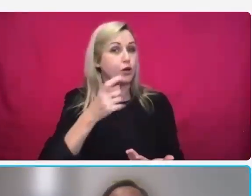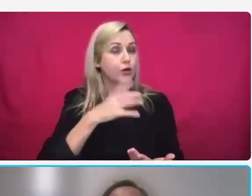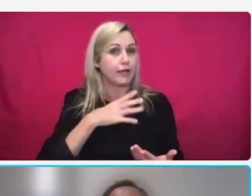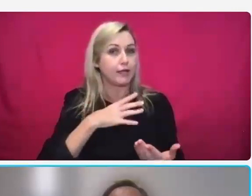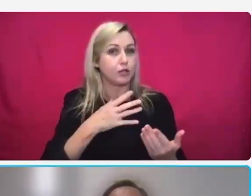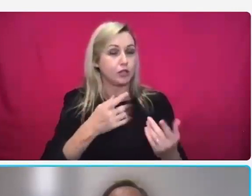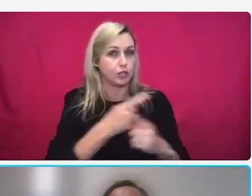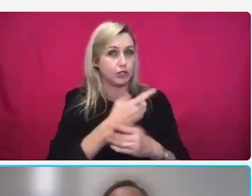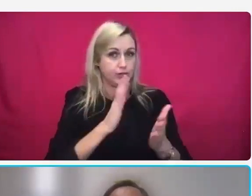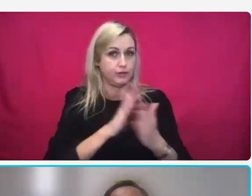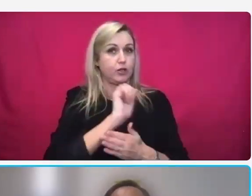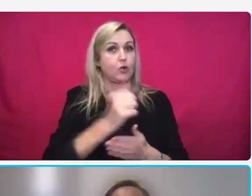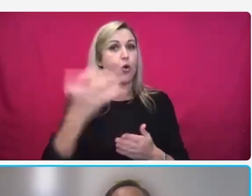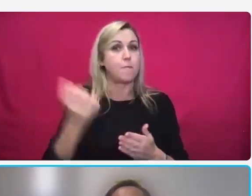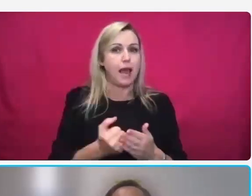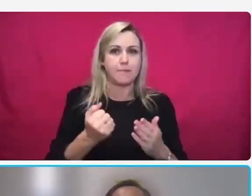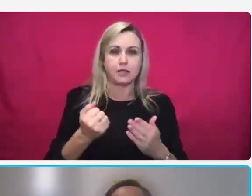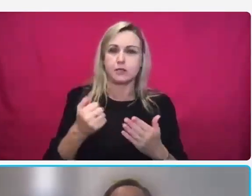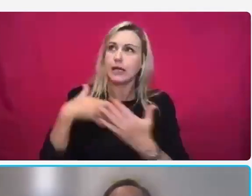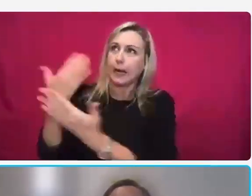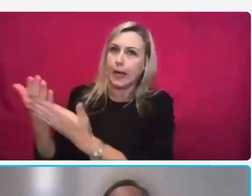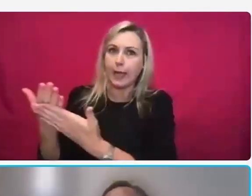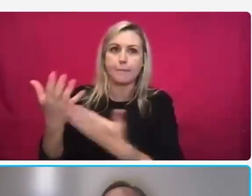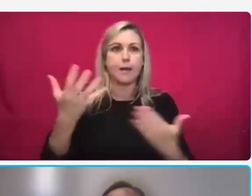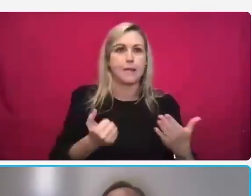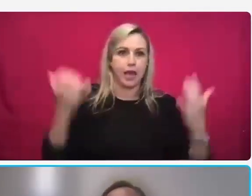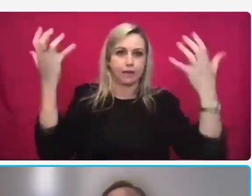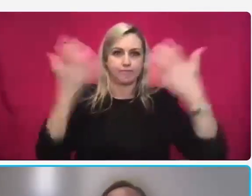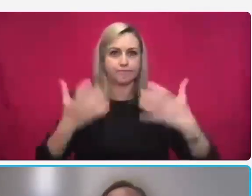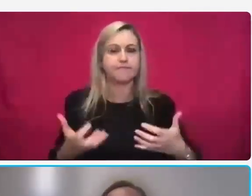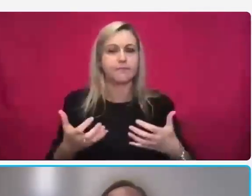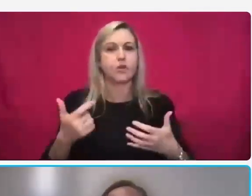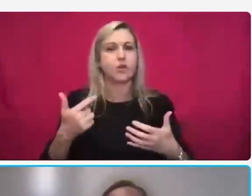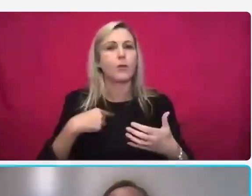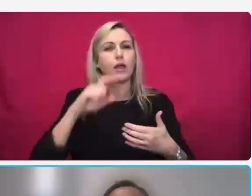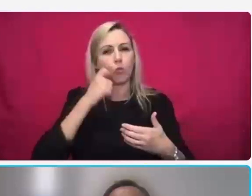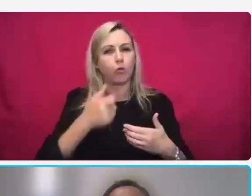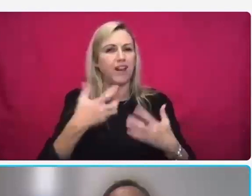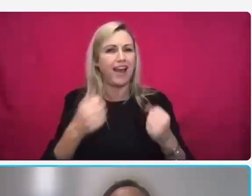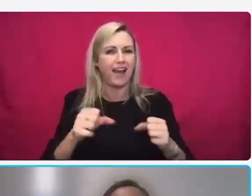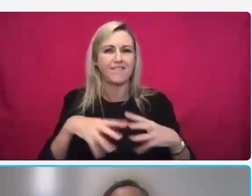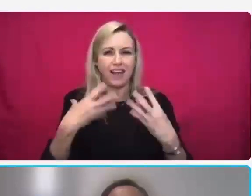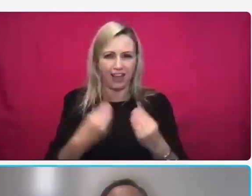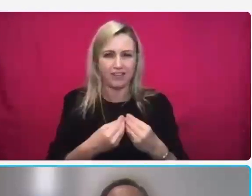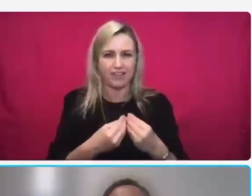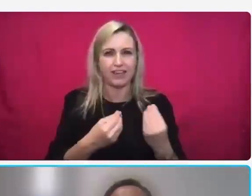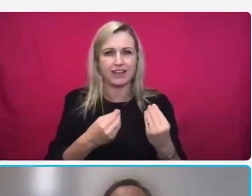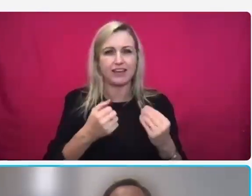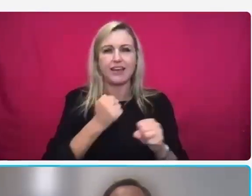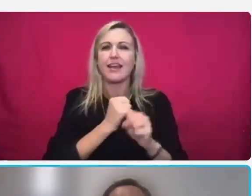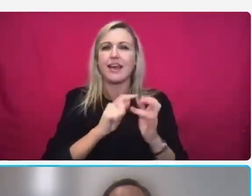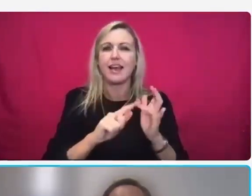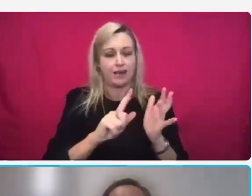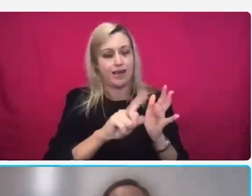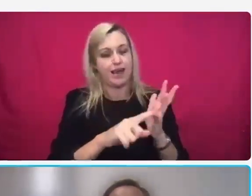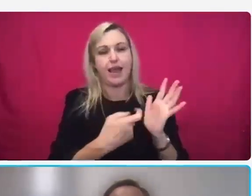that you reconcile your payments. So we will have all the education material and resources in our gateway, which is linked through